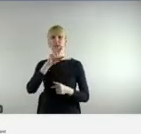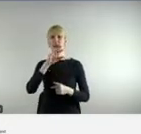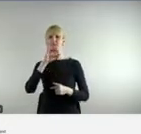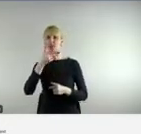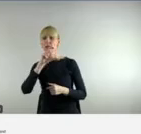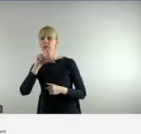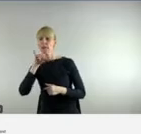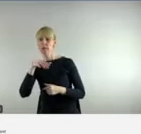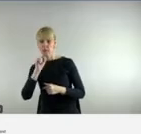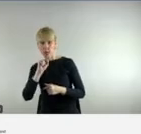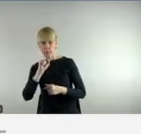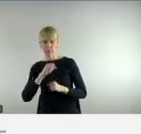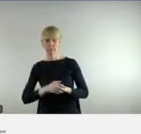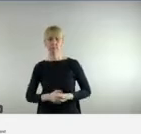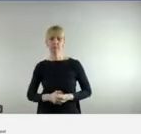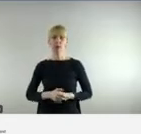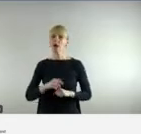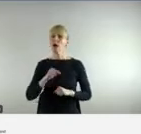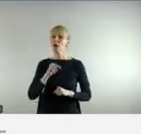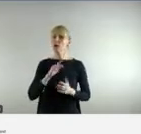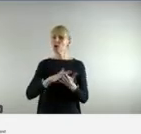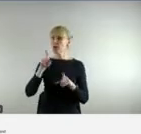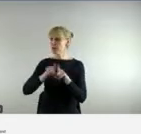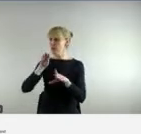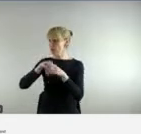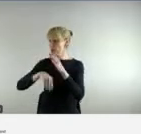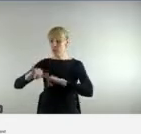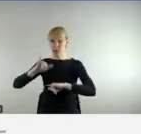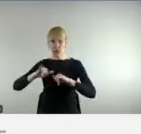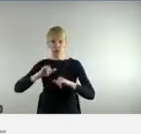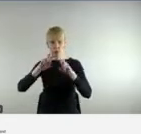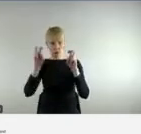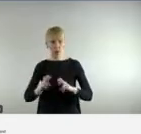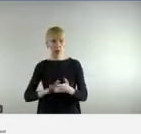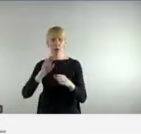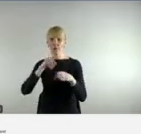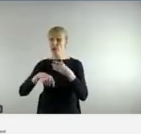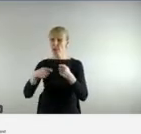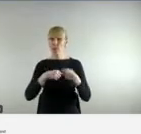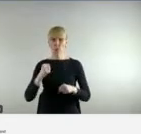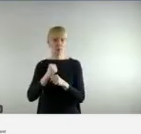skills. And of course, ensure cooperation with internal and external actors.